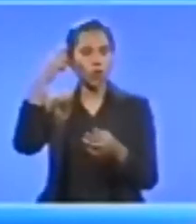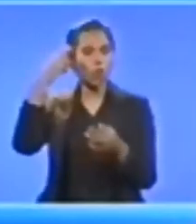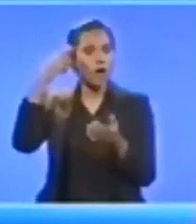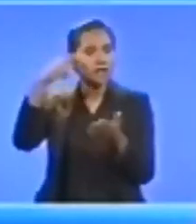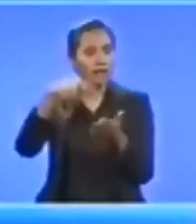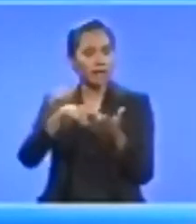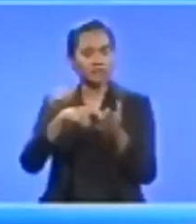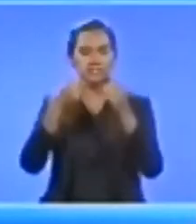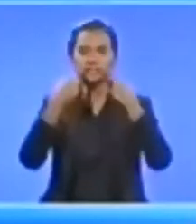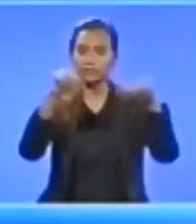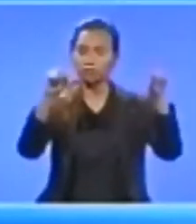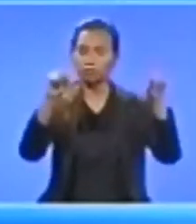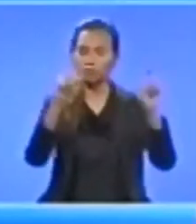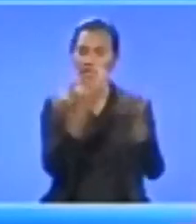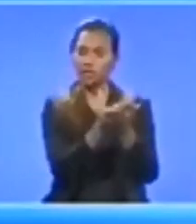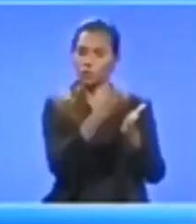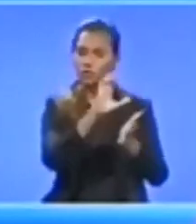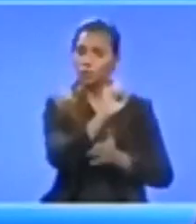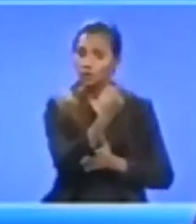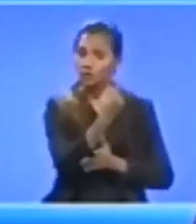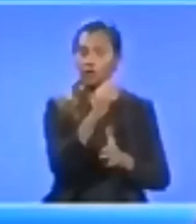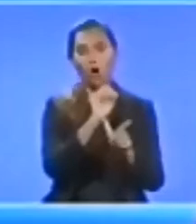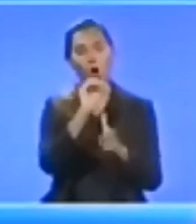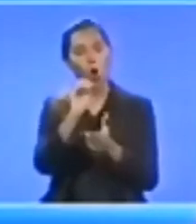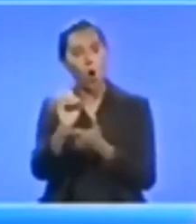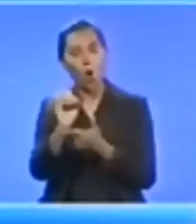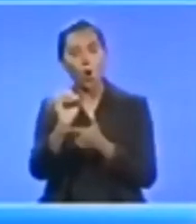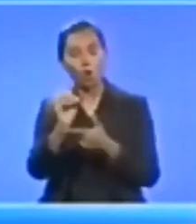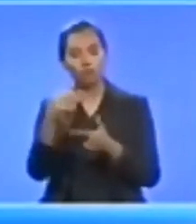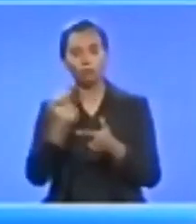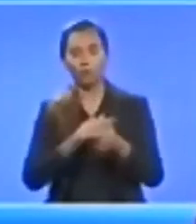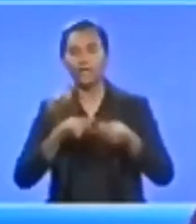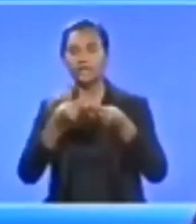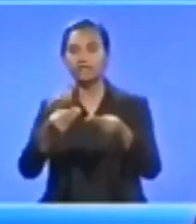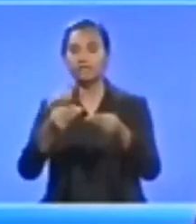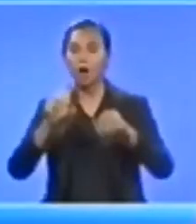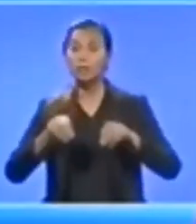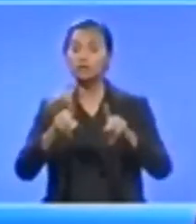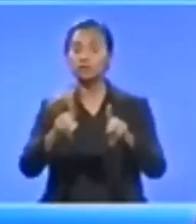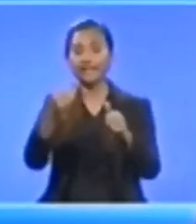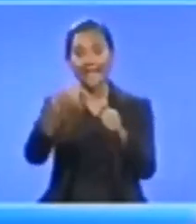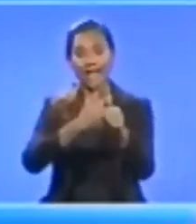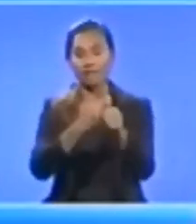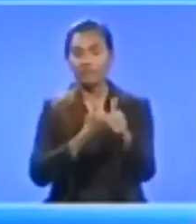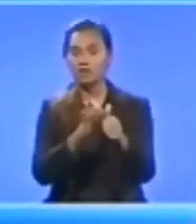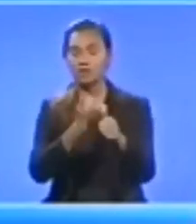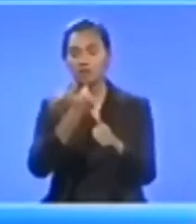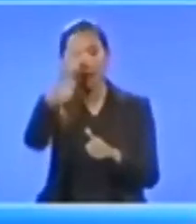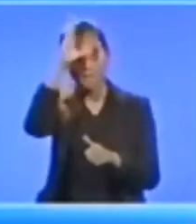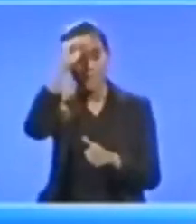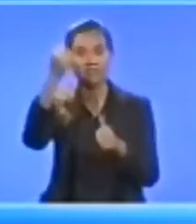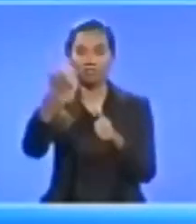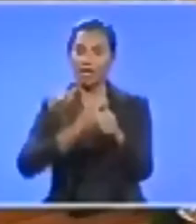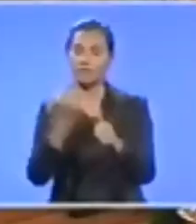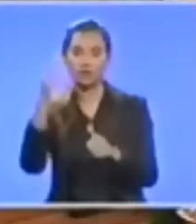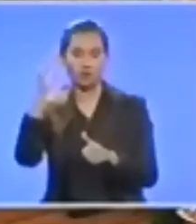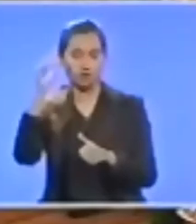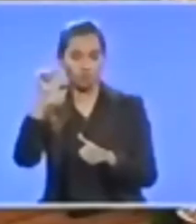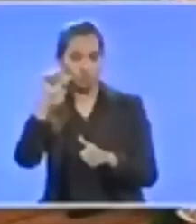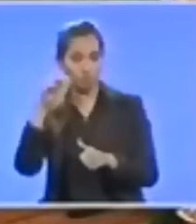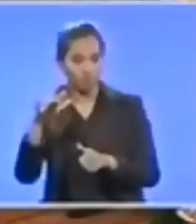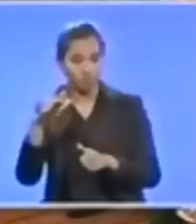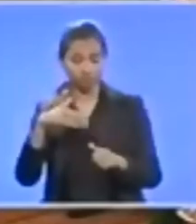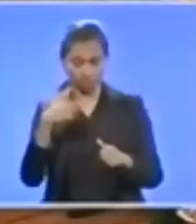rich, or do we give opportunities for every man and every woman? Do we give people second